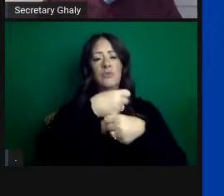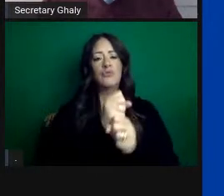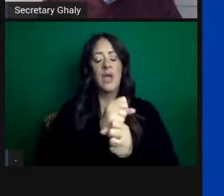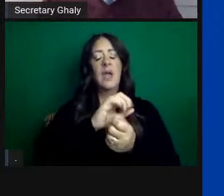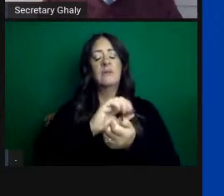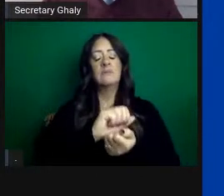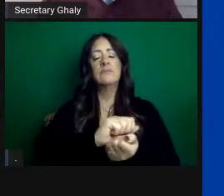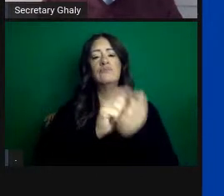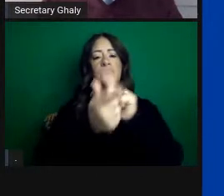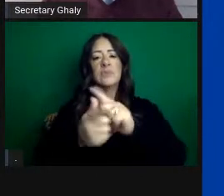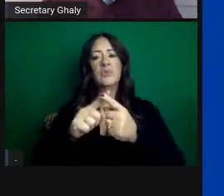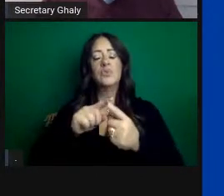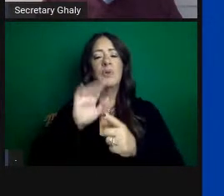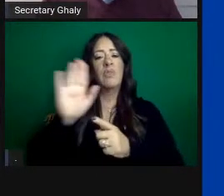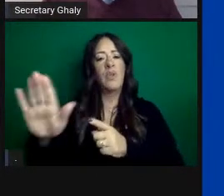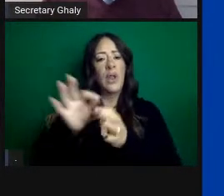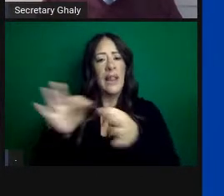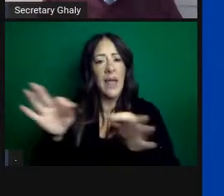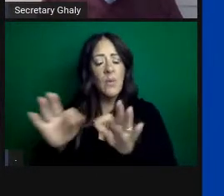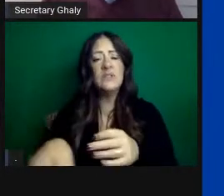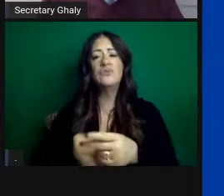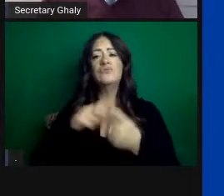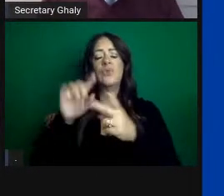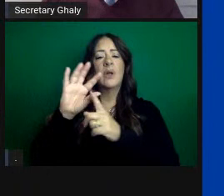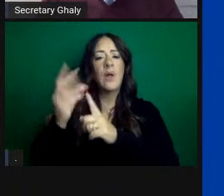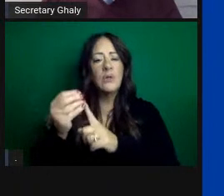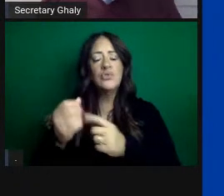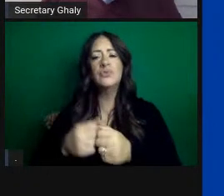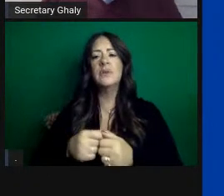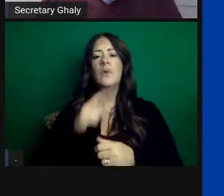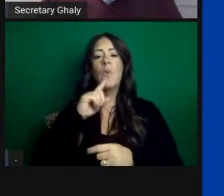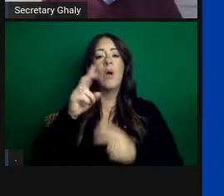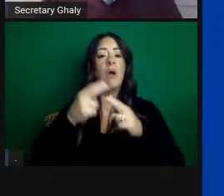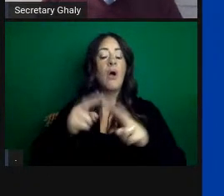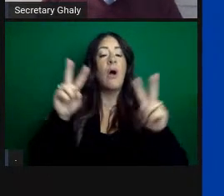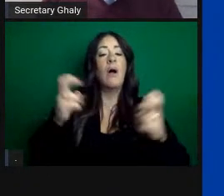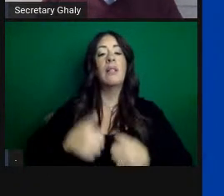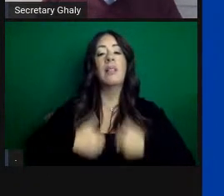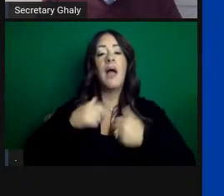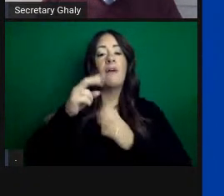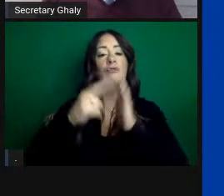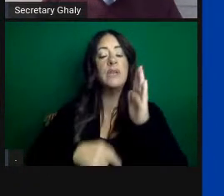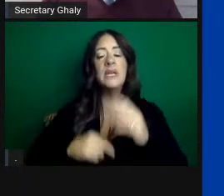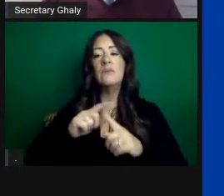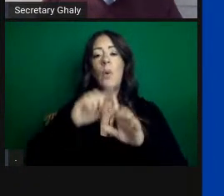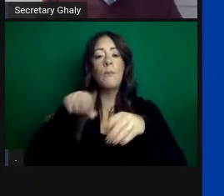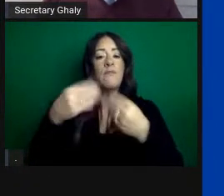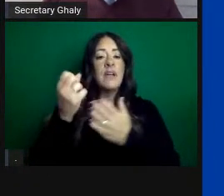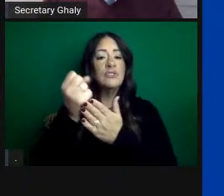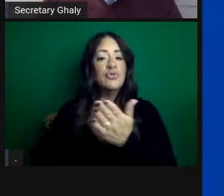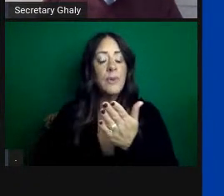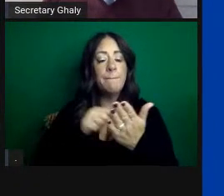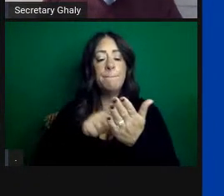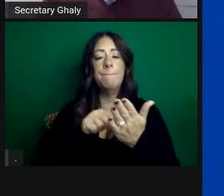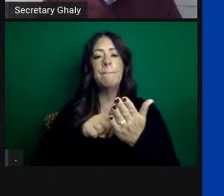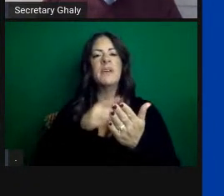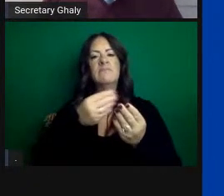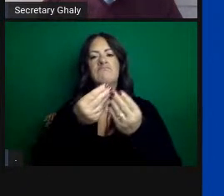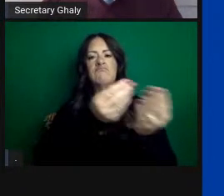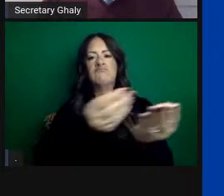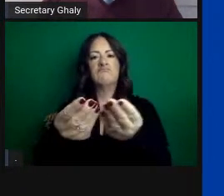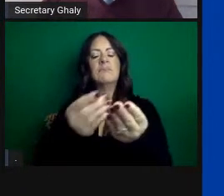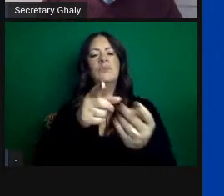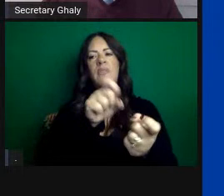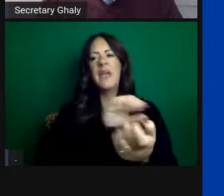particular in language, using live reads, essentially providing scripts to individuals who can reach a